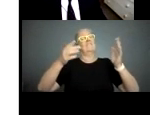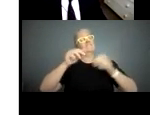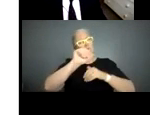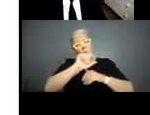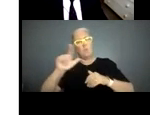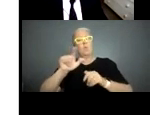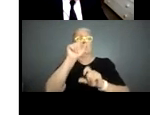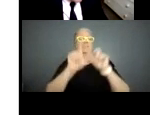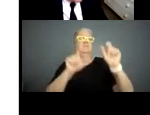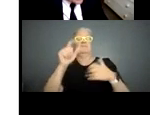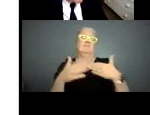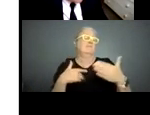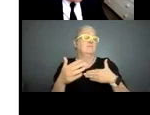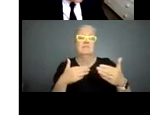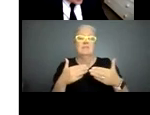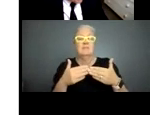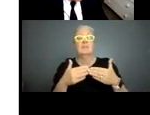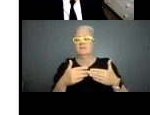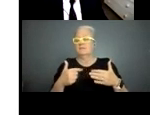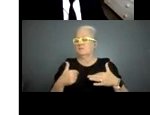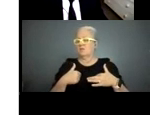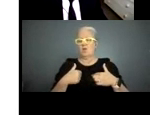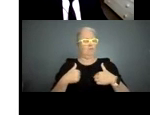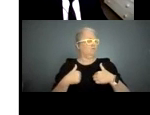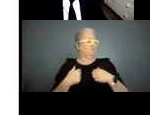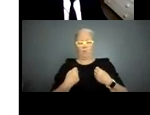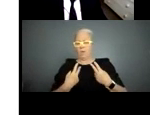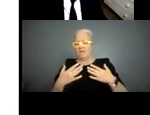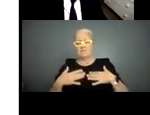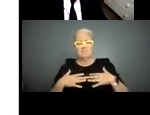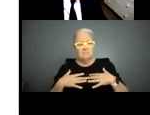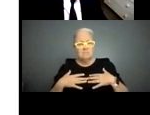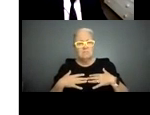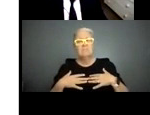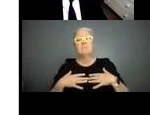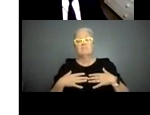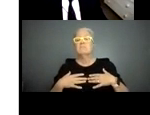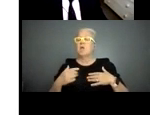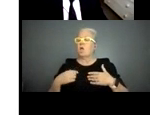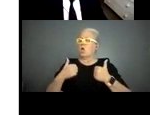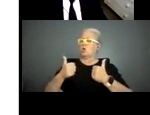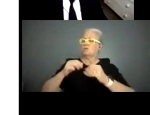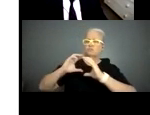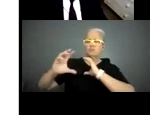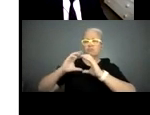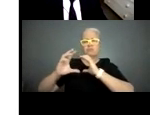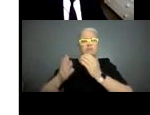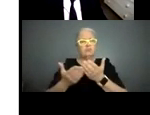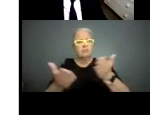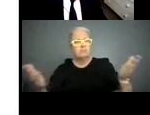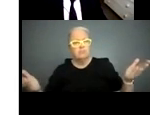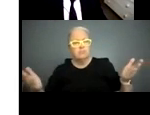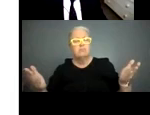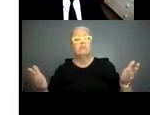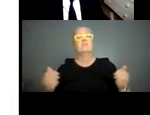it's about feeling okay about yourself, about communicating with your peers and being aware of the world,